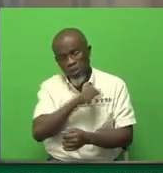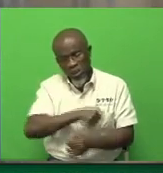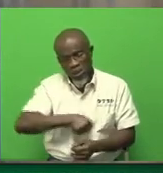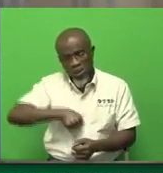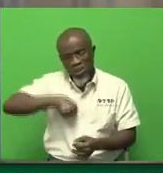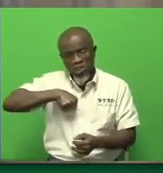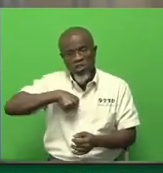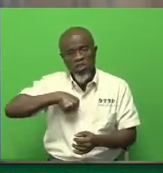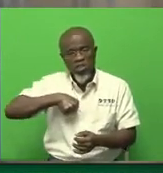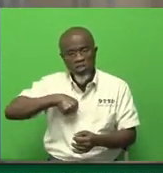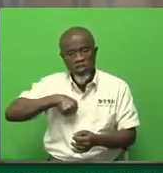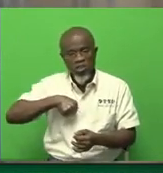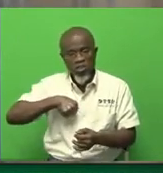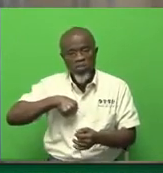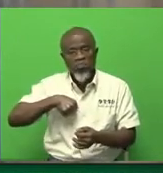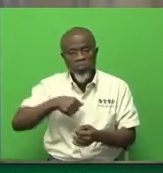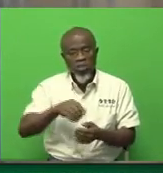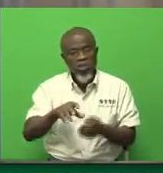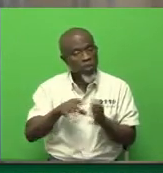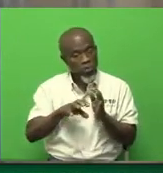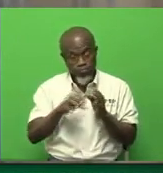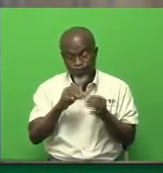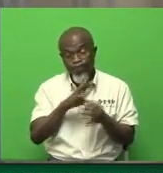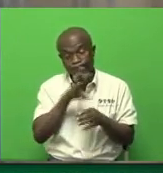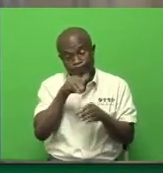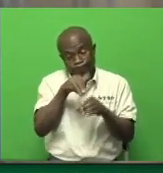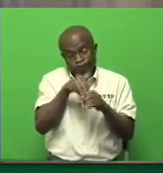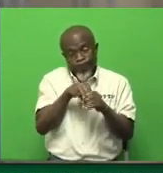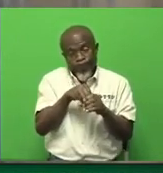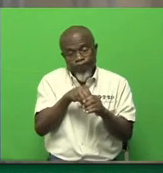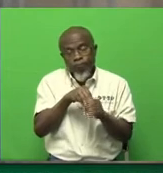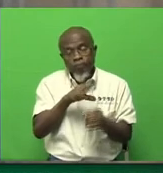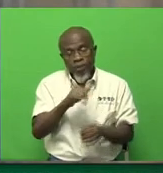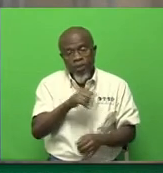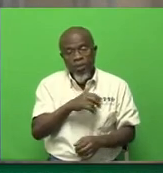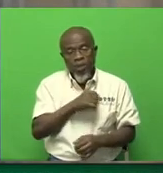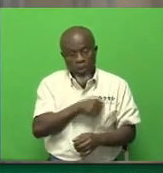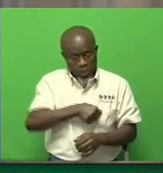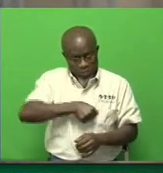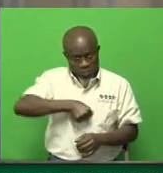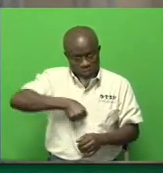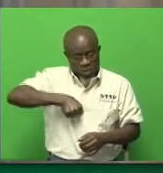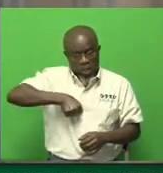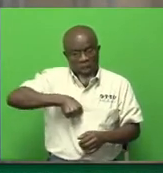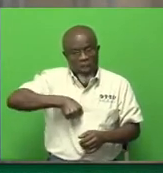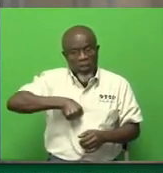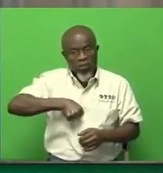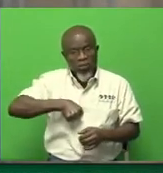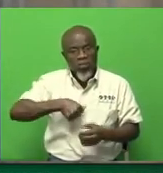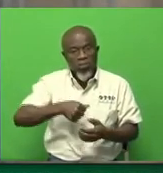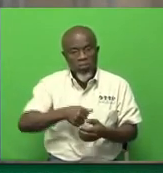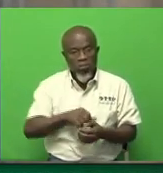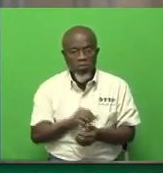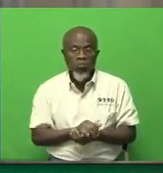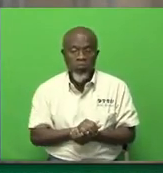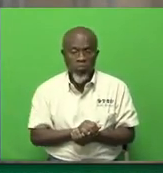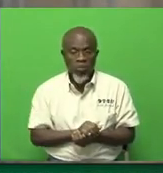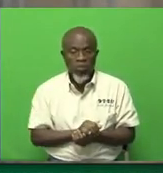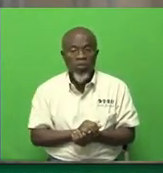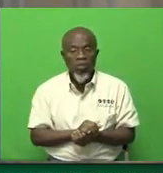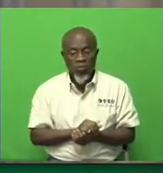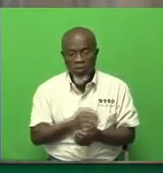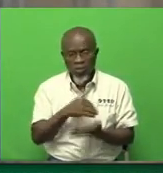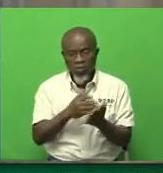including cardiac surgery some persons have suggested it should be renamed not a parallel Health System but a death